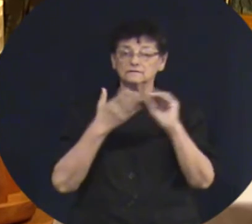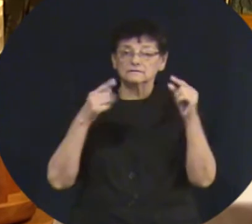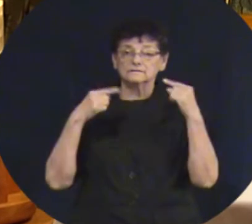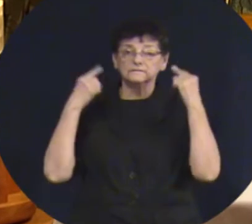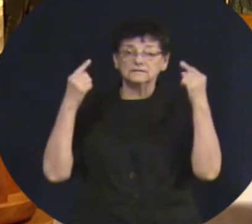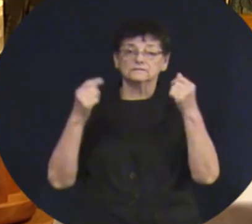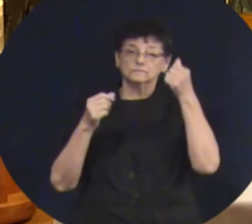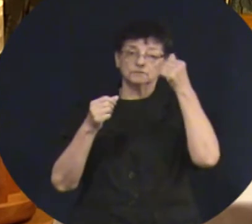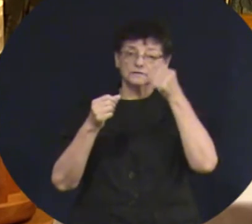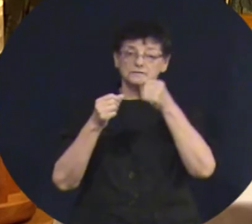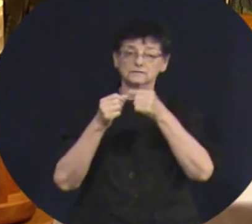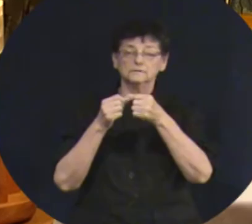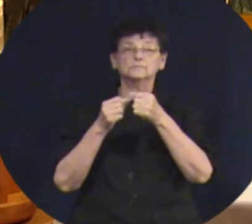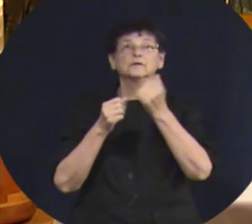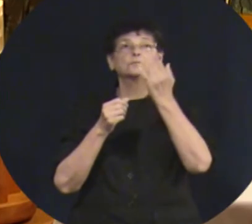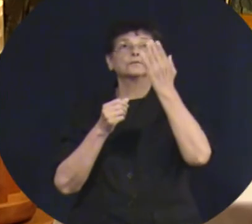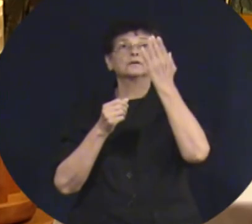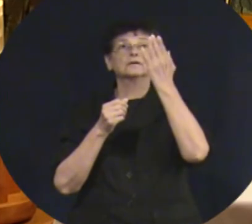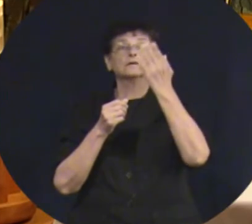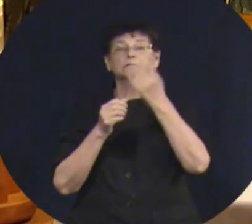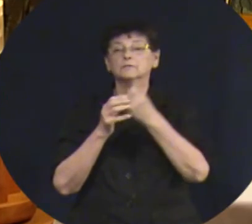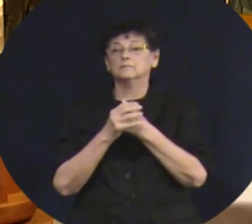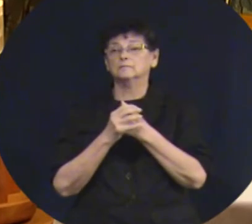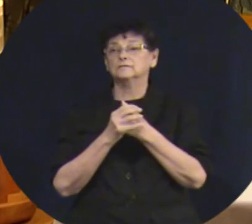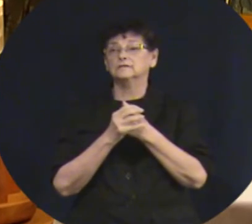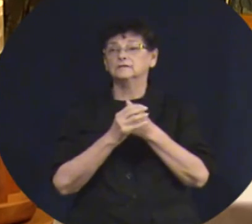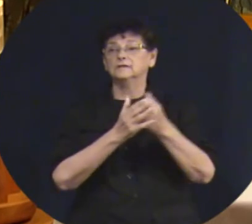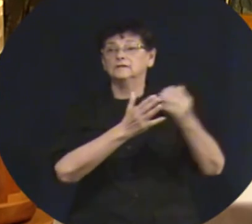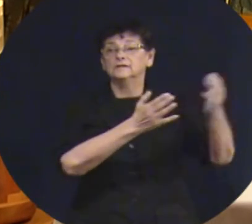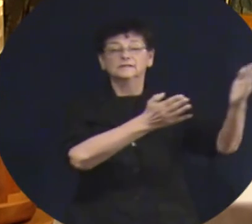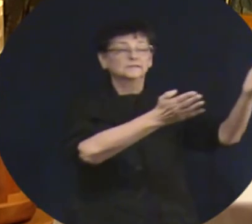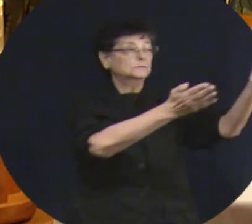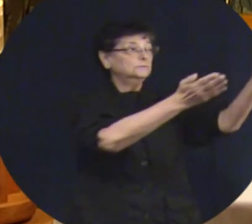sins. Do this in memory of me."